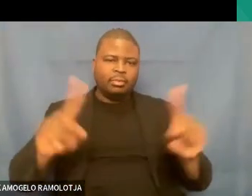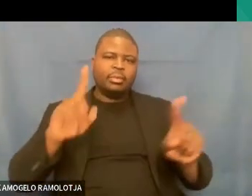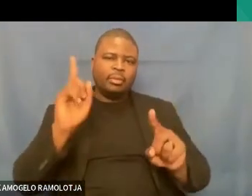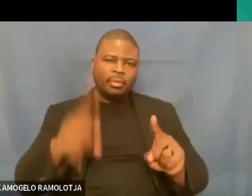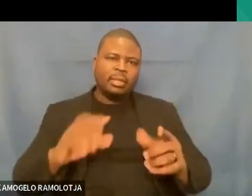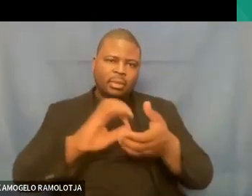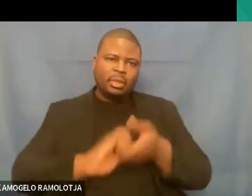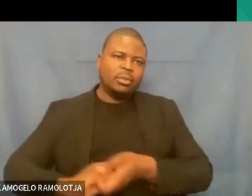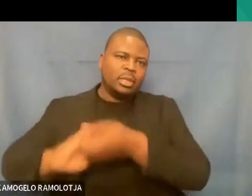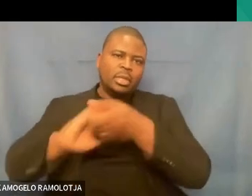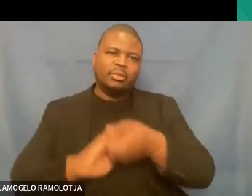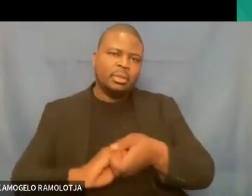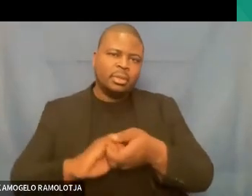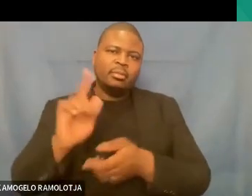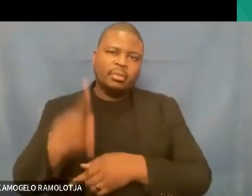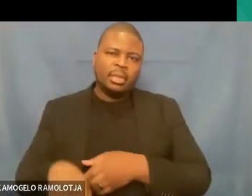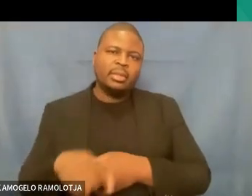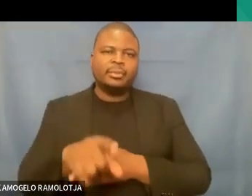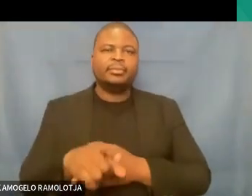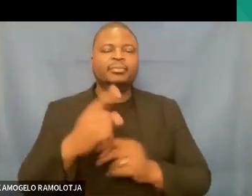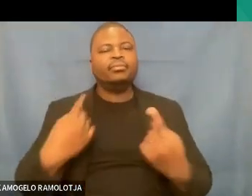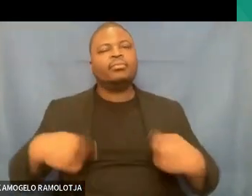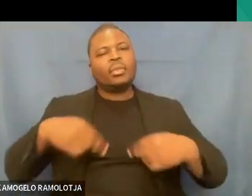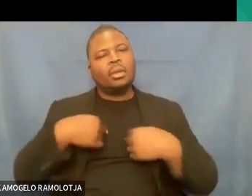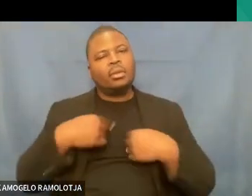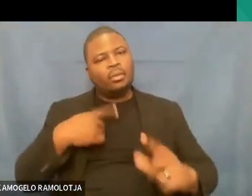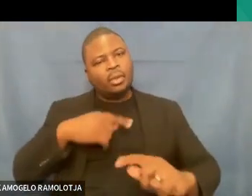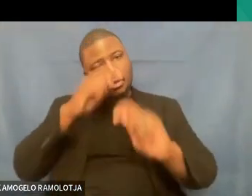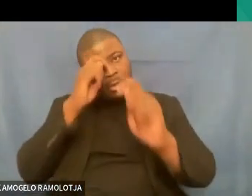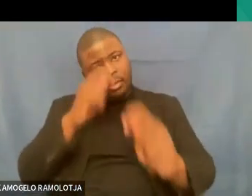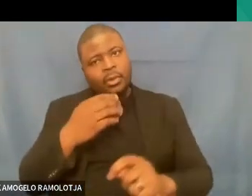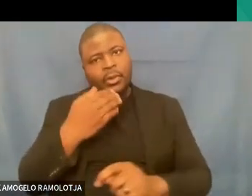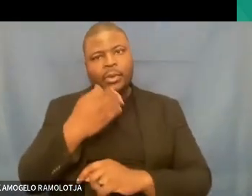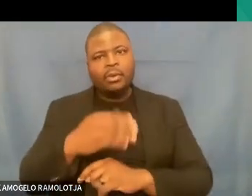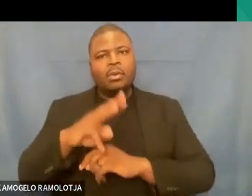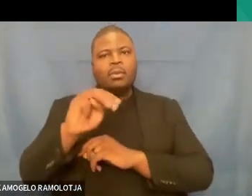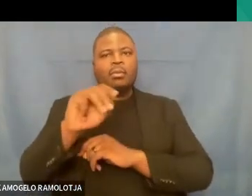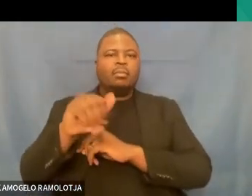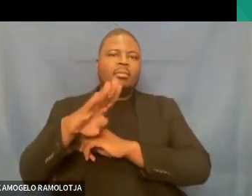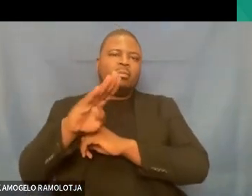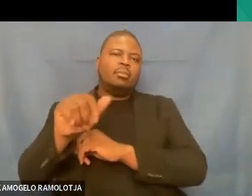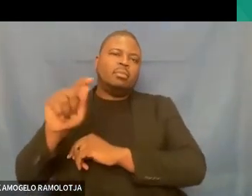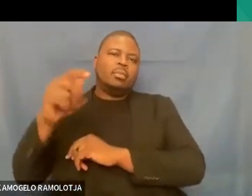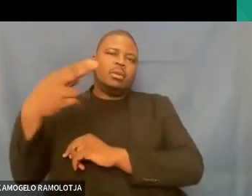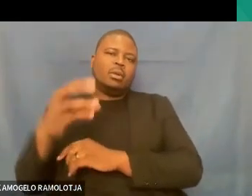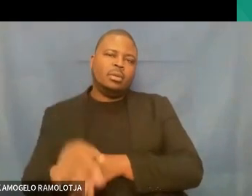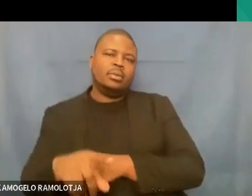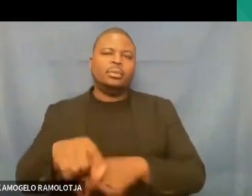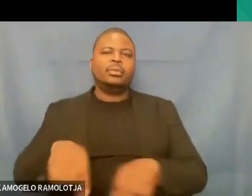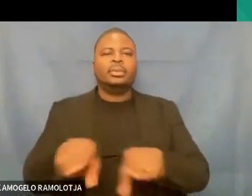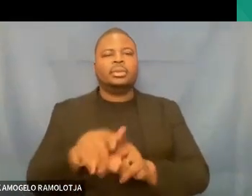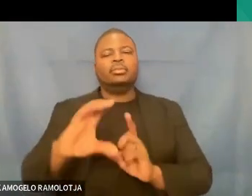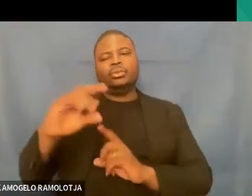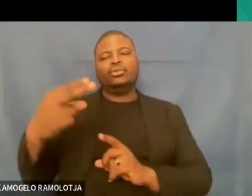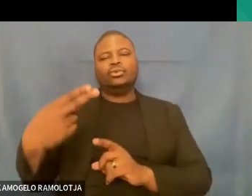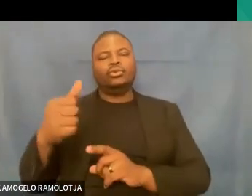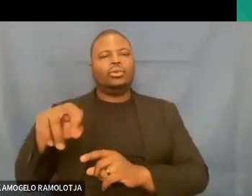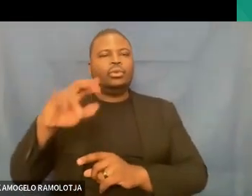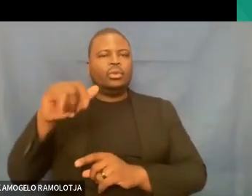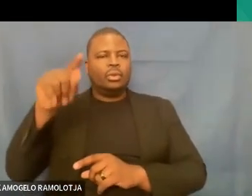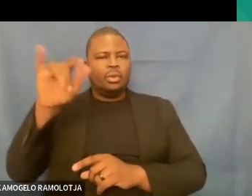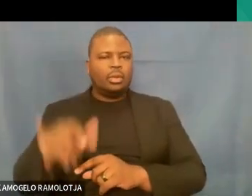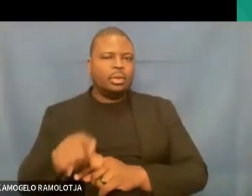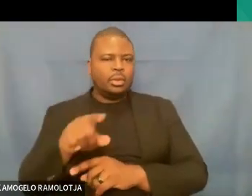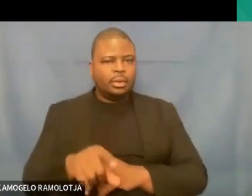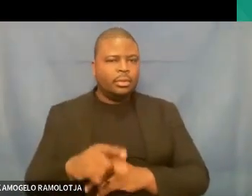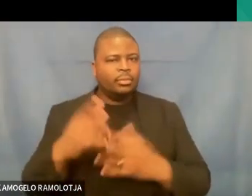collaboration. And we do also recognize, and particularly Mmbatho and I think Charity mentioned, is that we are the